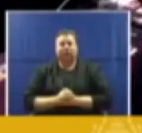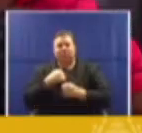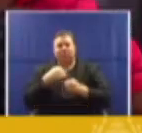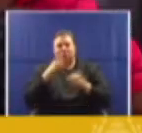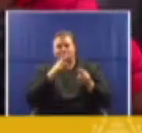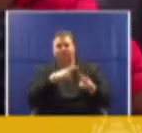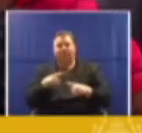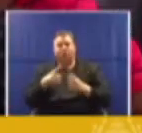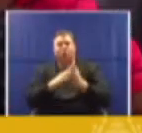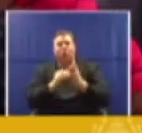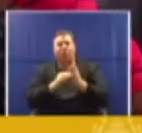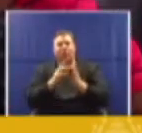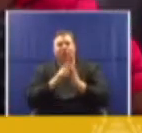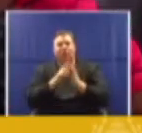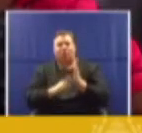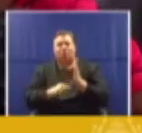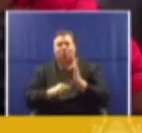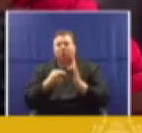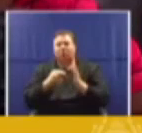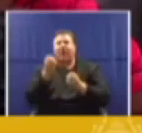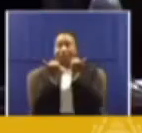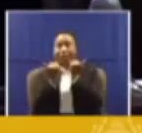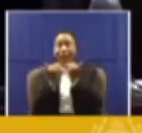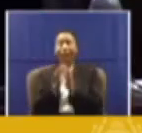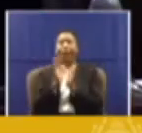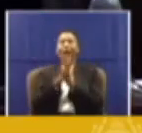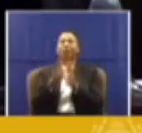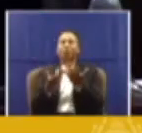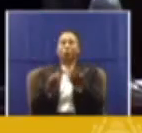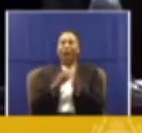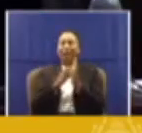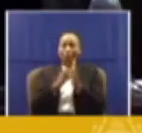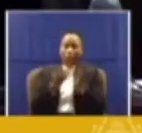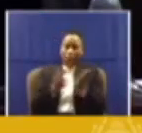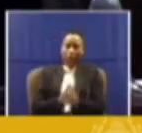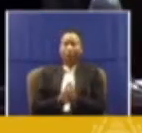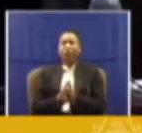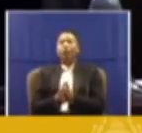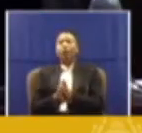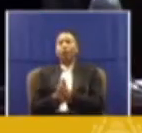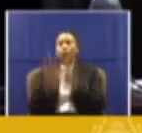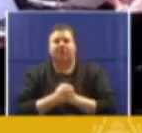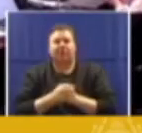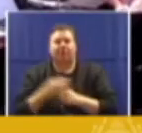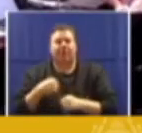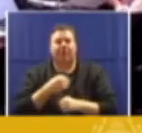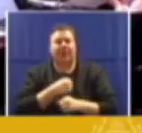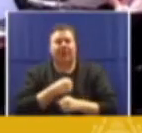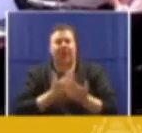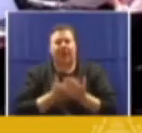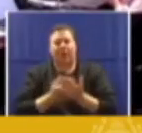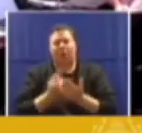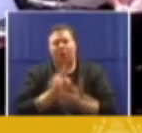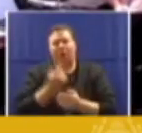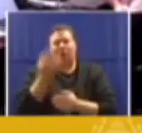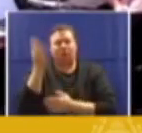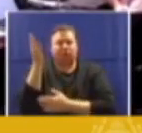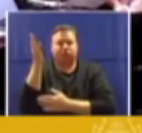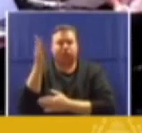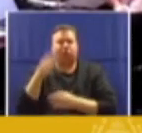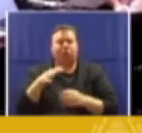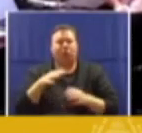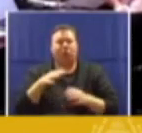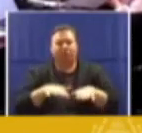And like I said earlier, there is no legal impediment. This legal advice is not saying, because you have been